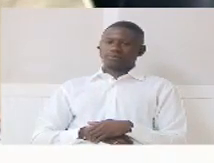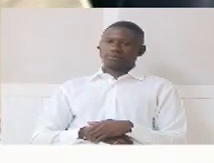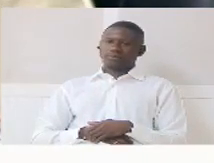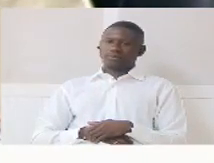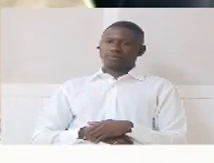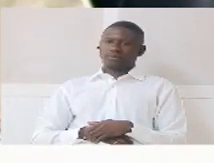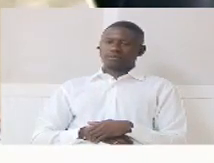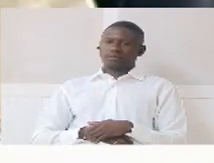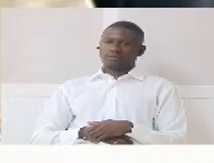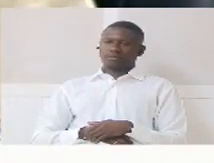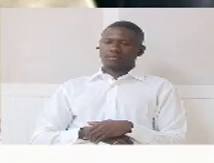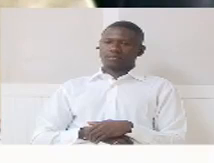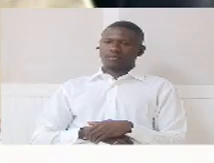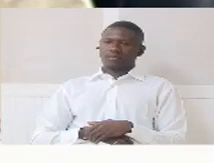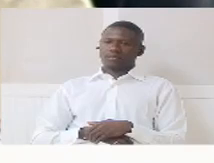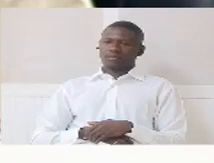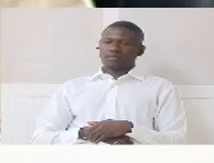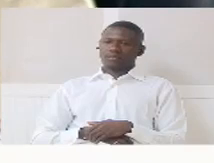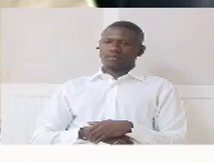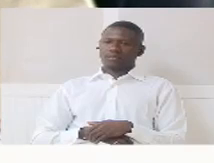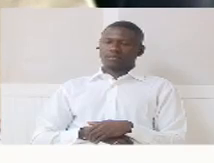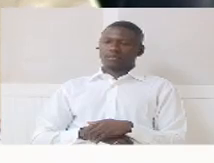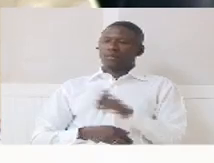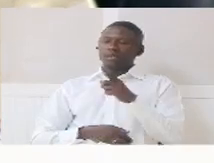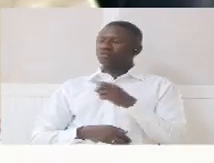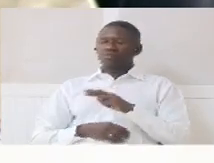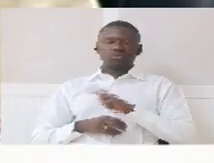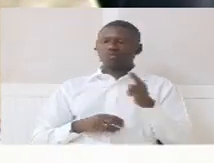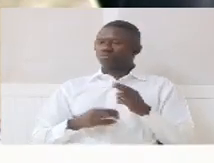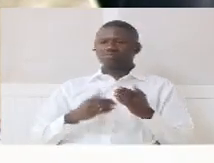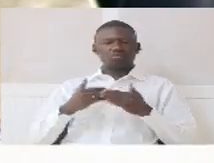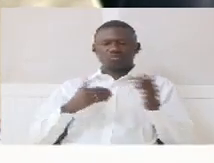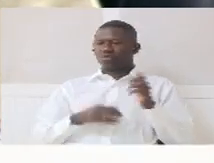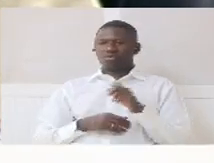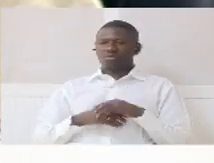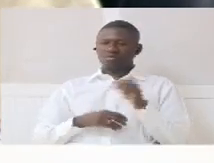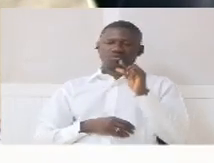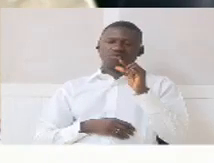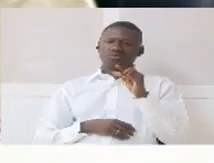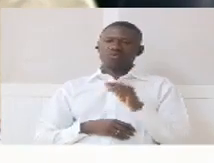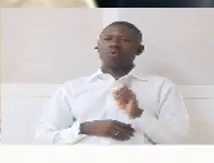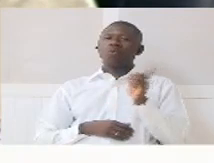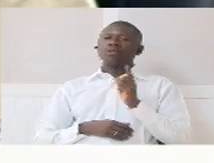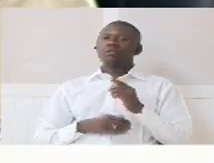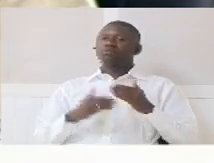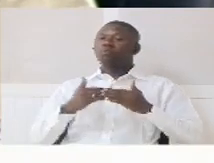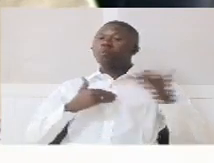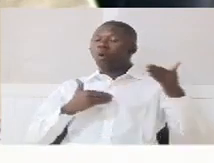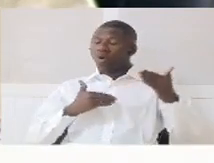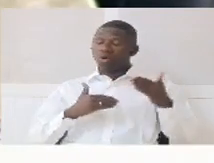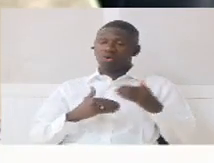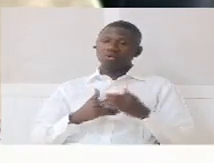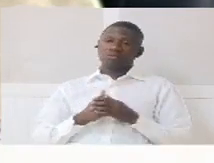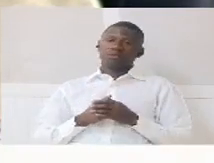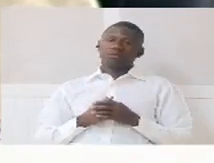uraro fobgake. Oba mansia. That's not frequent. Insiat. What was